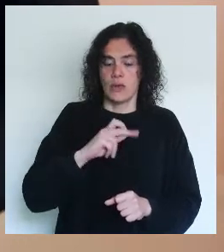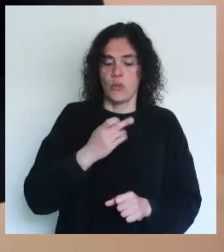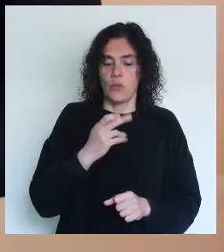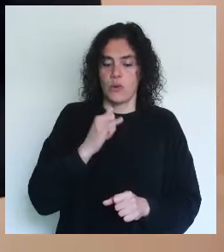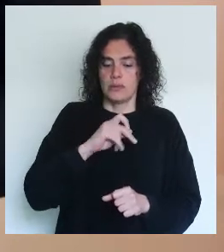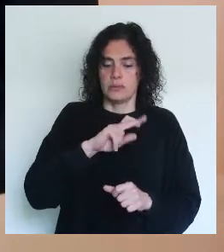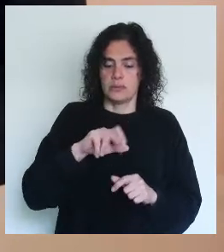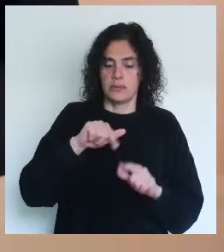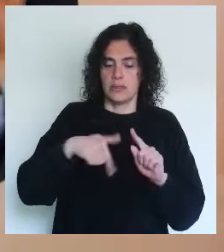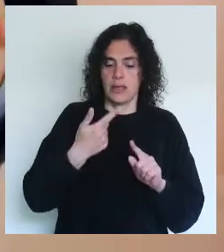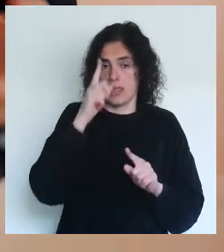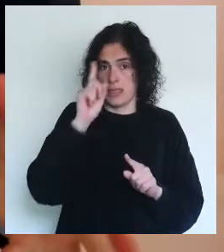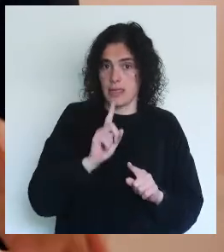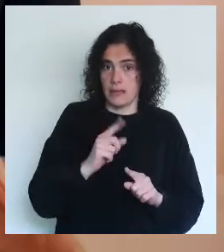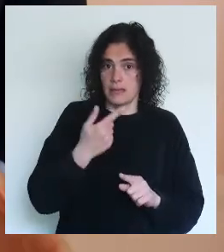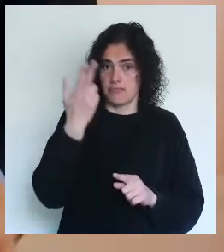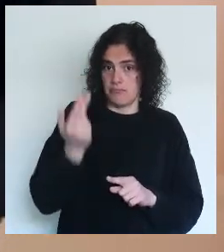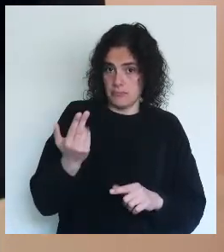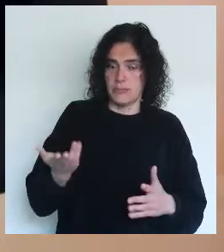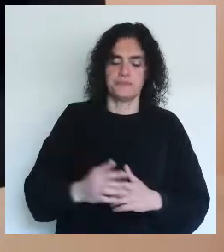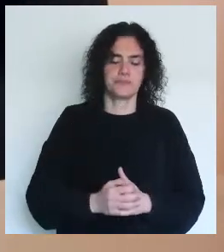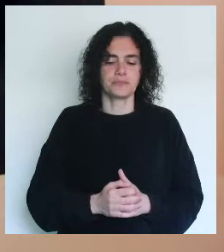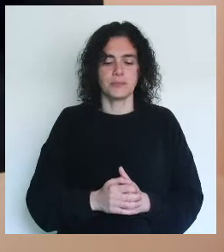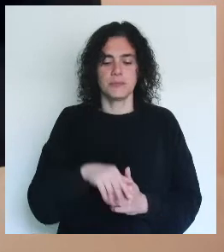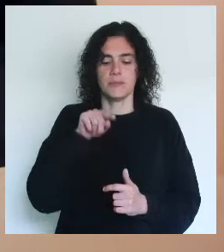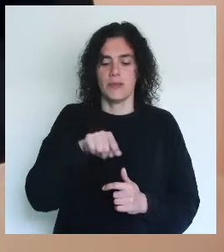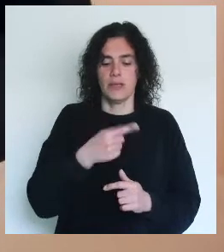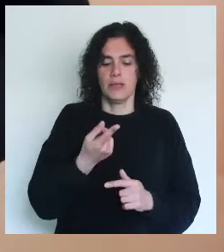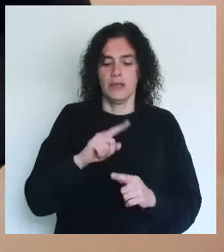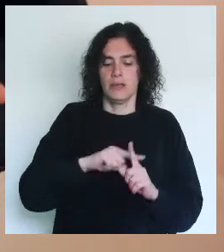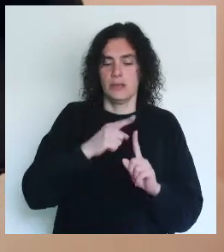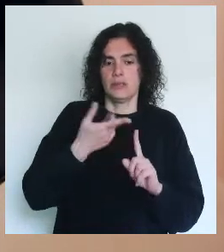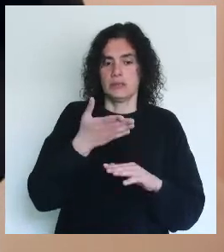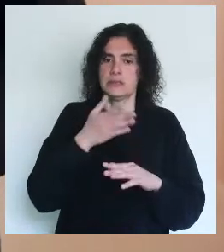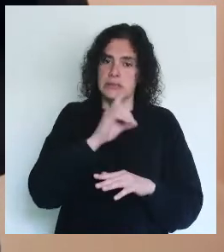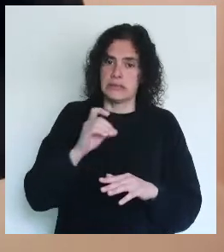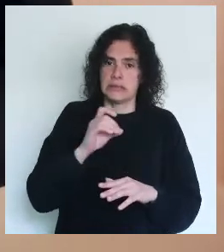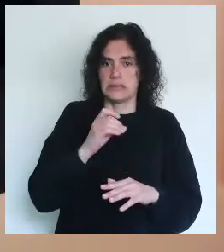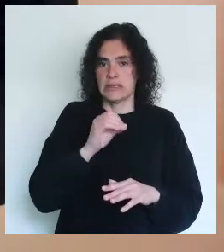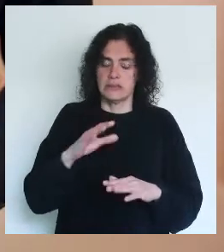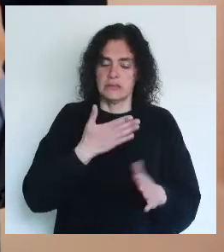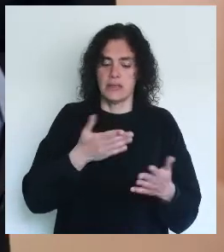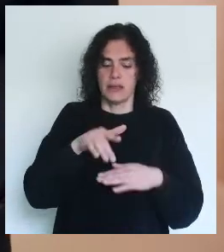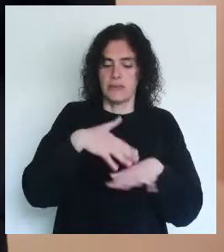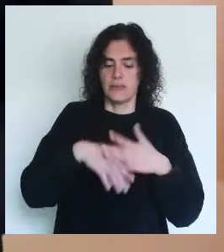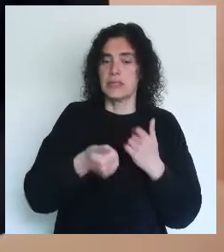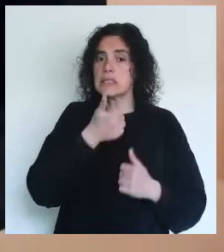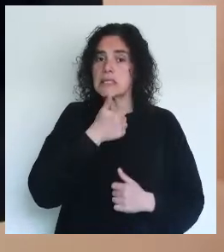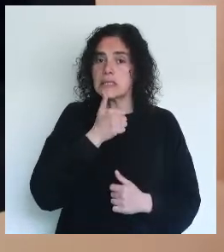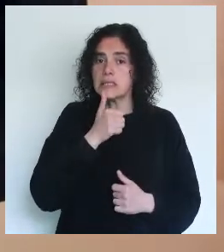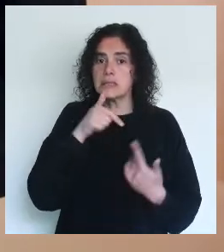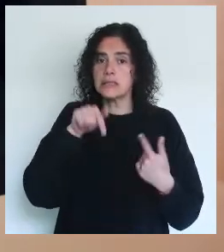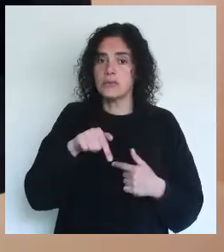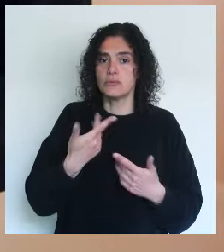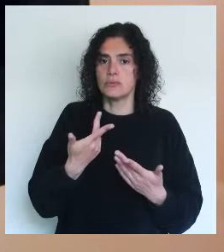Kawara. It's called Date Painting. In the mid-60s, Anne Kawara made the